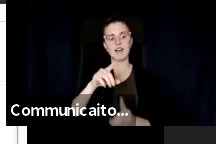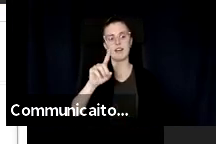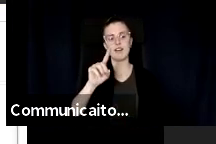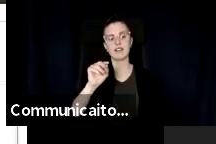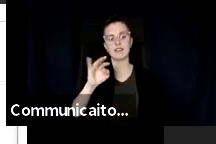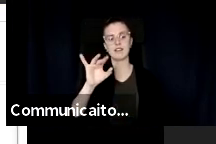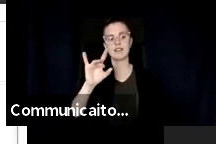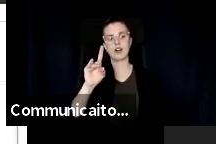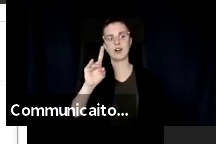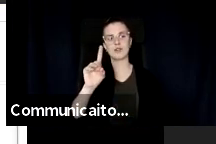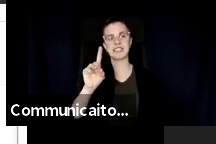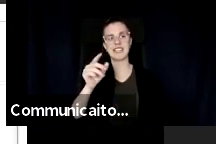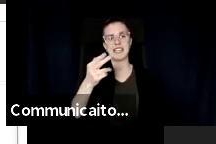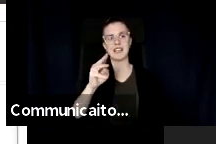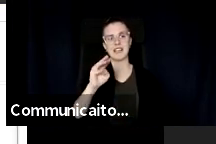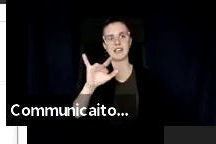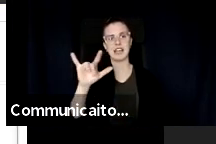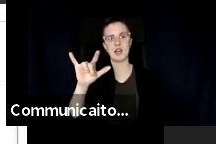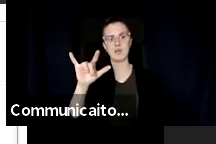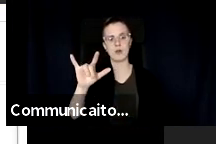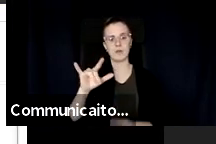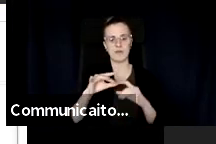Foundation.